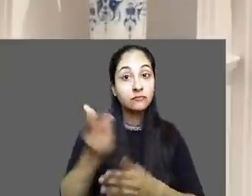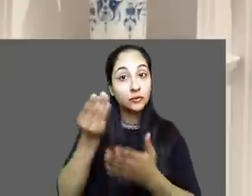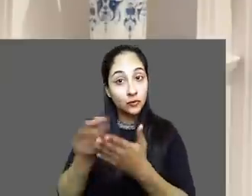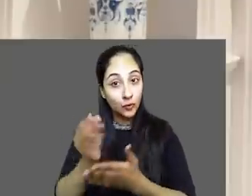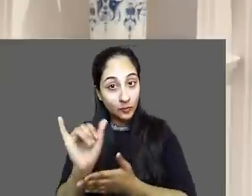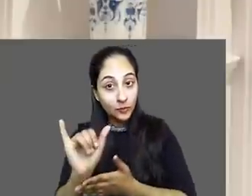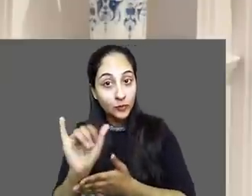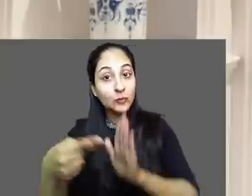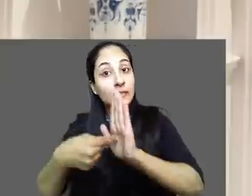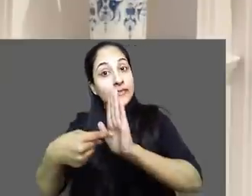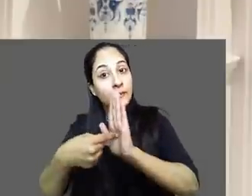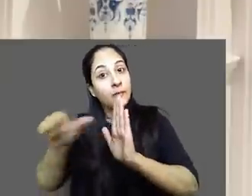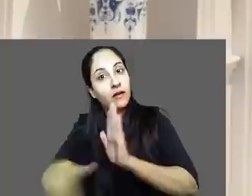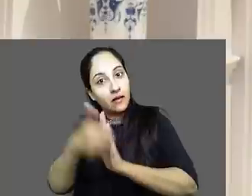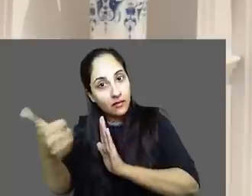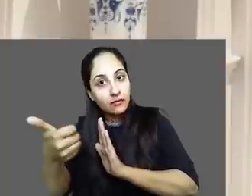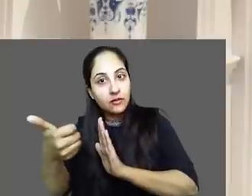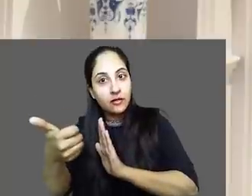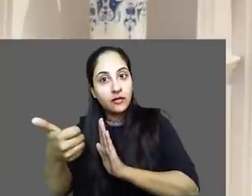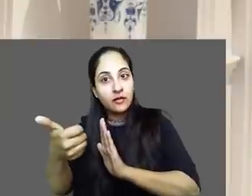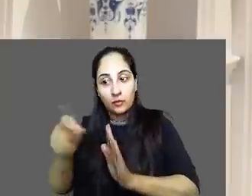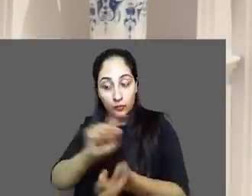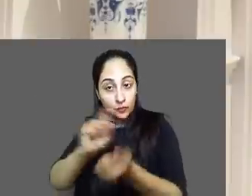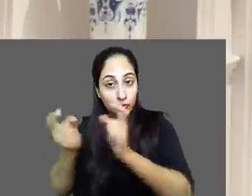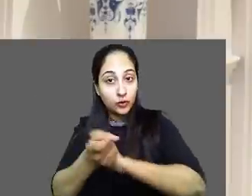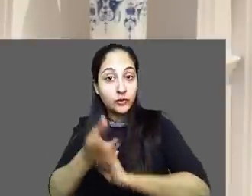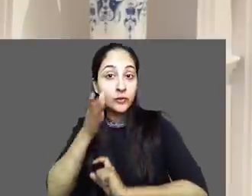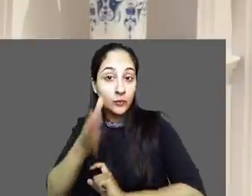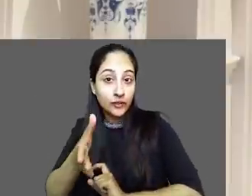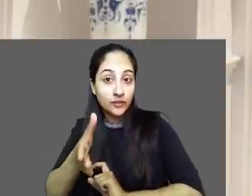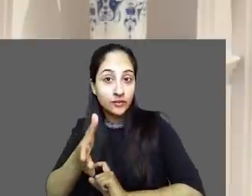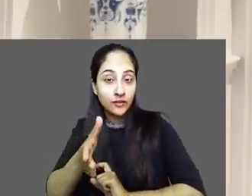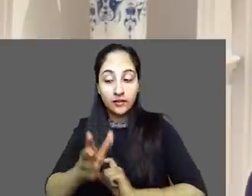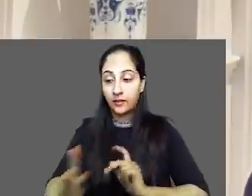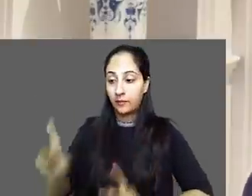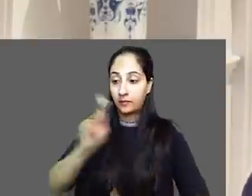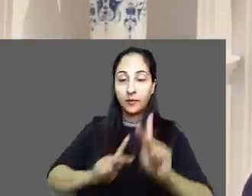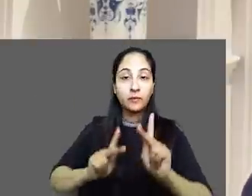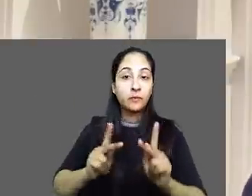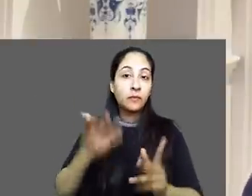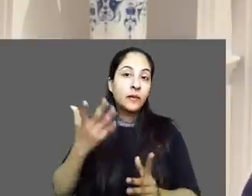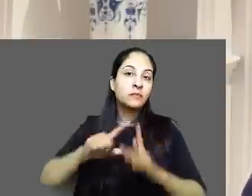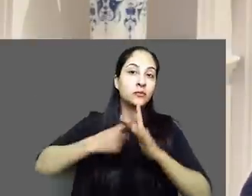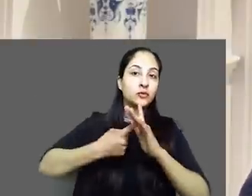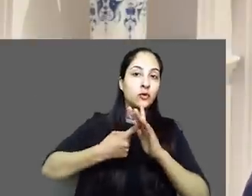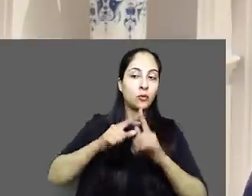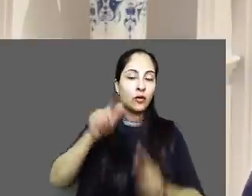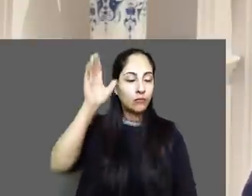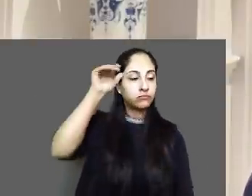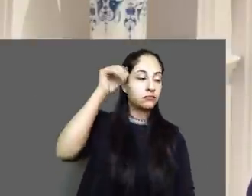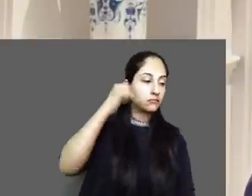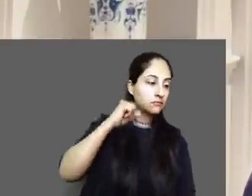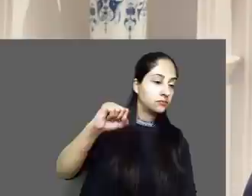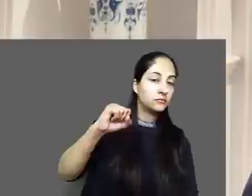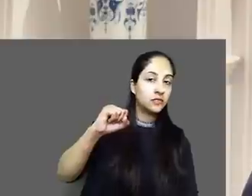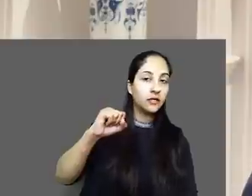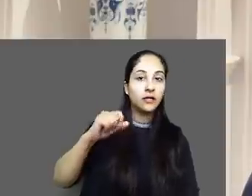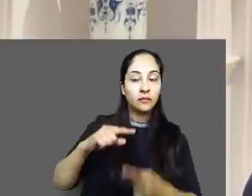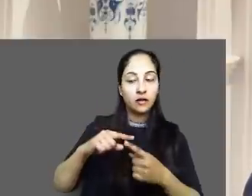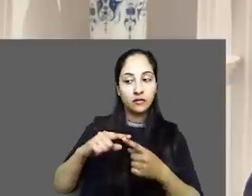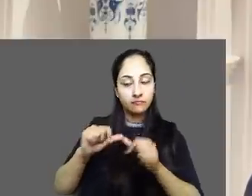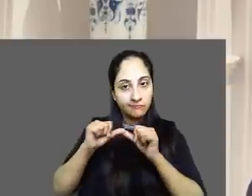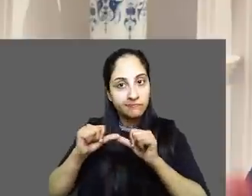the economic implications. What concerns me is that if people are displaced, they lose their